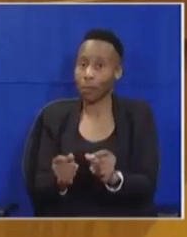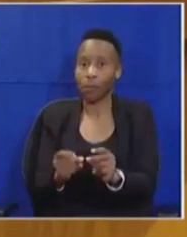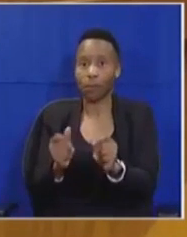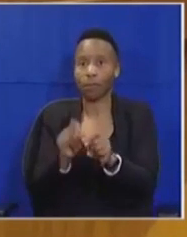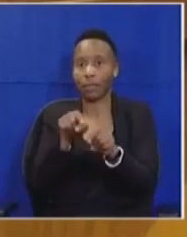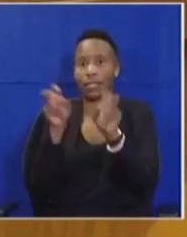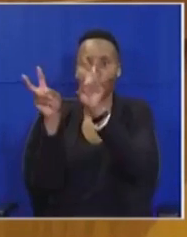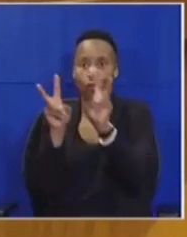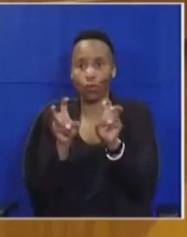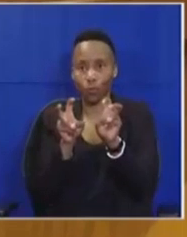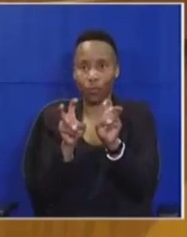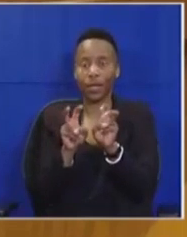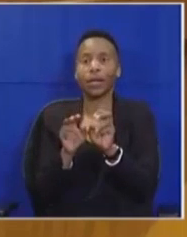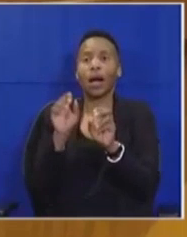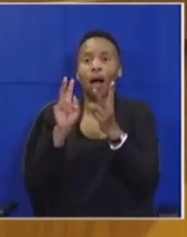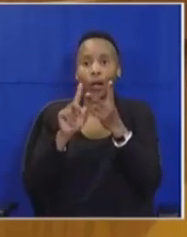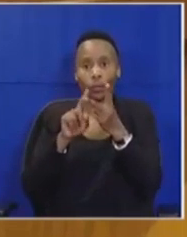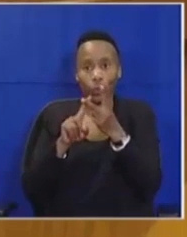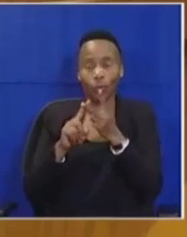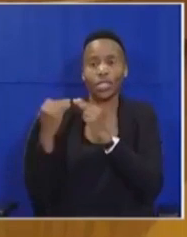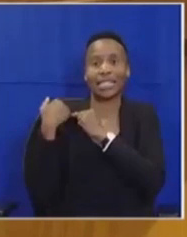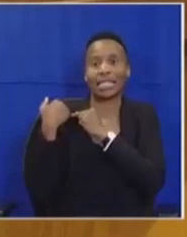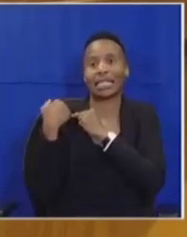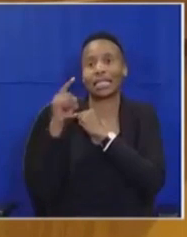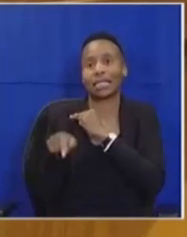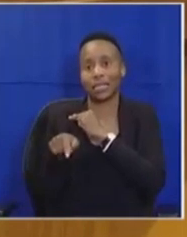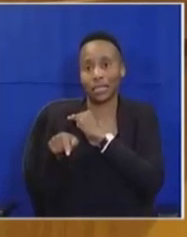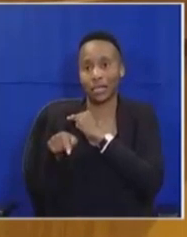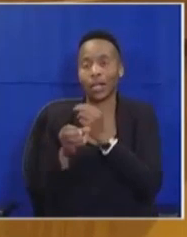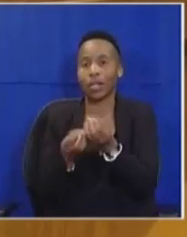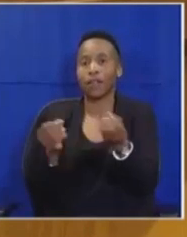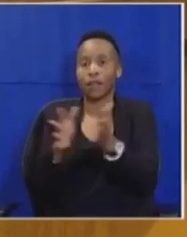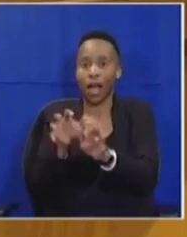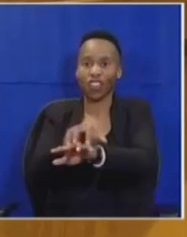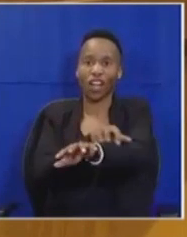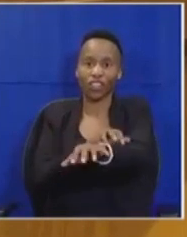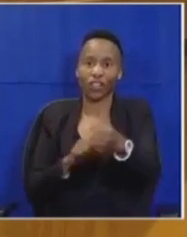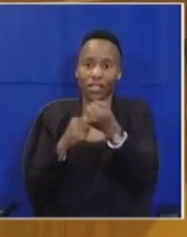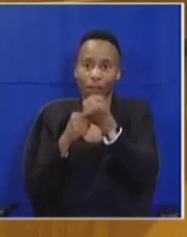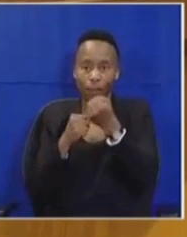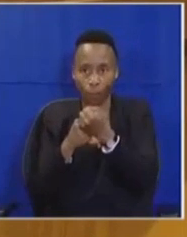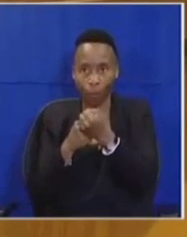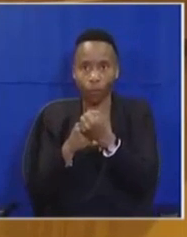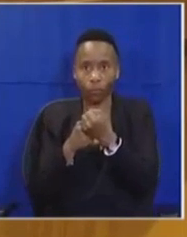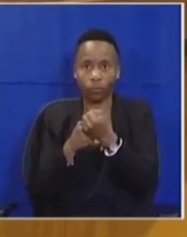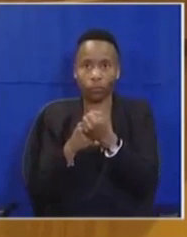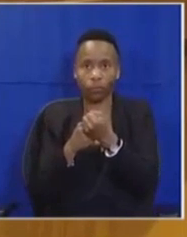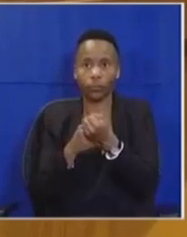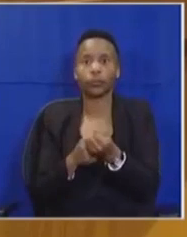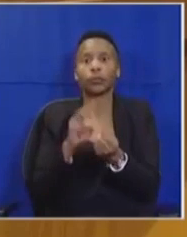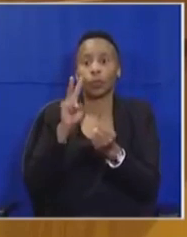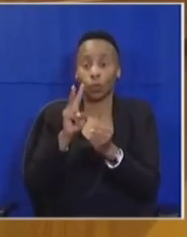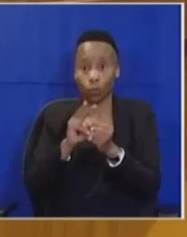extension of security, of tenure, the provision of agricultural support, and the redress of